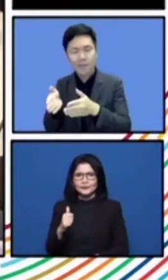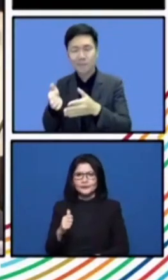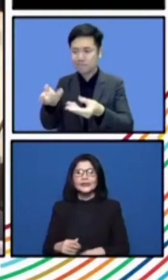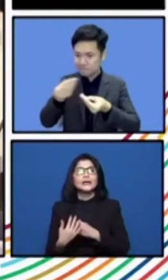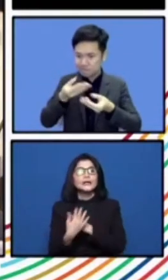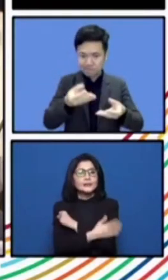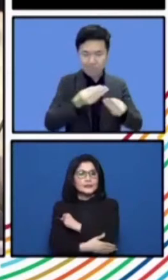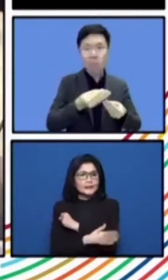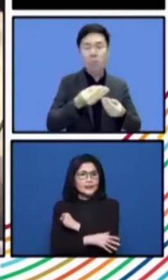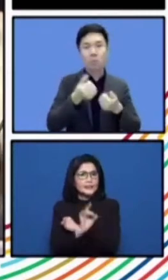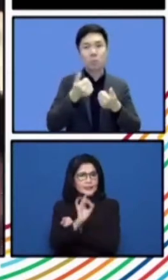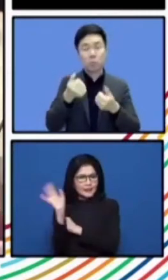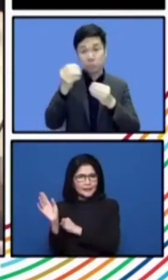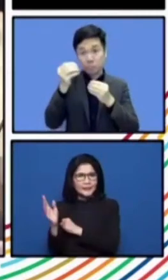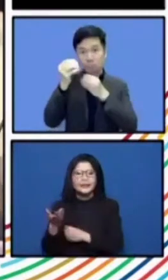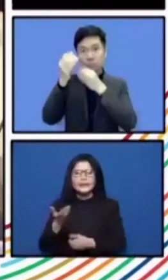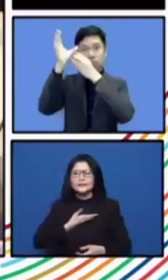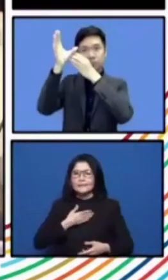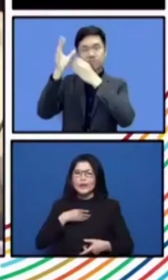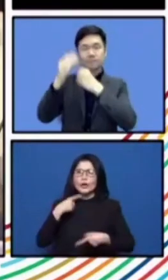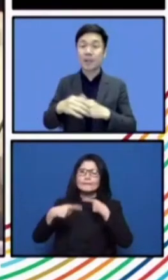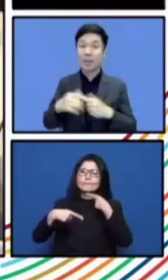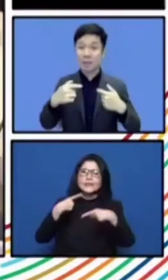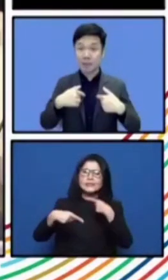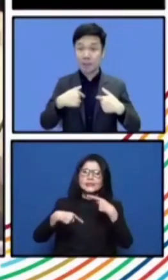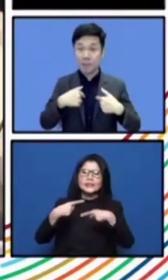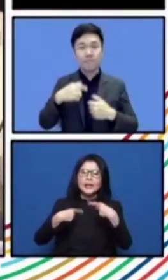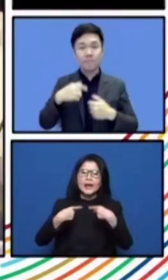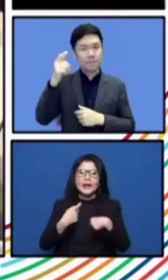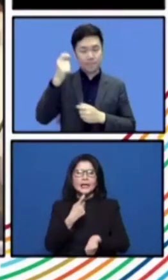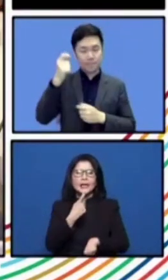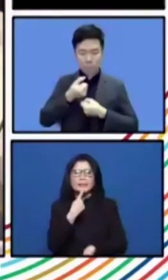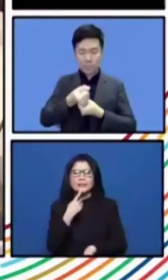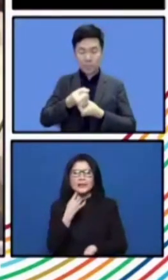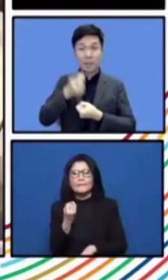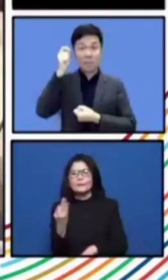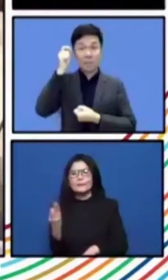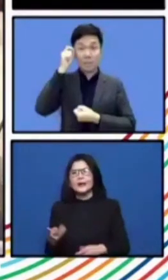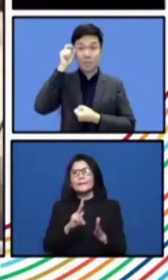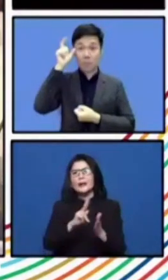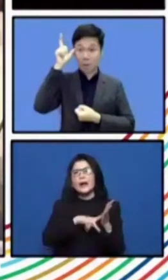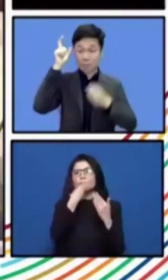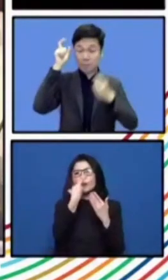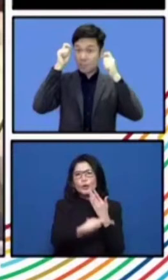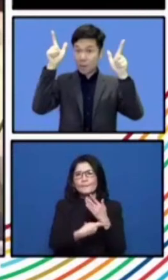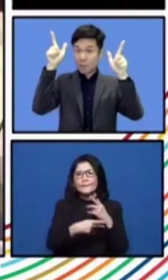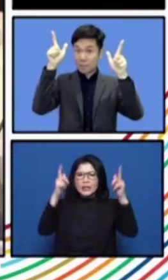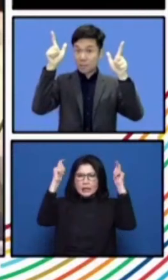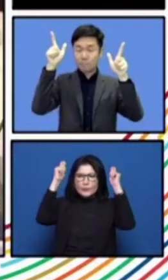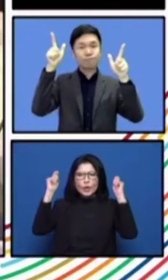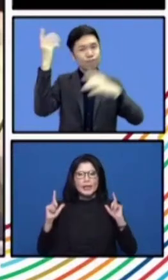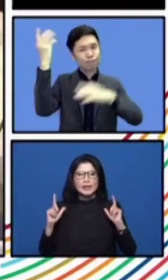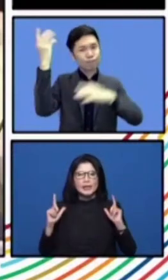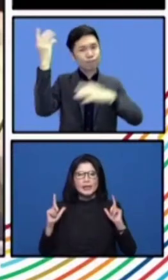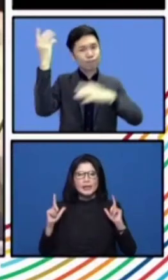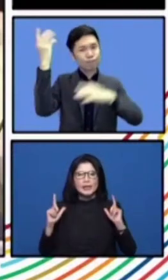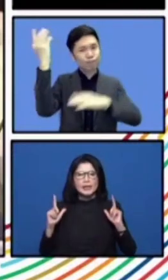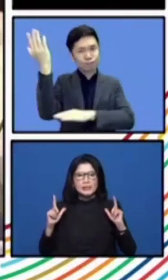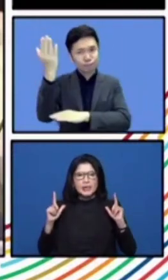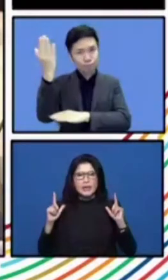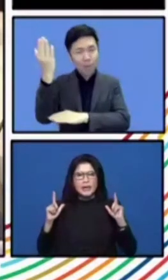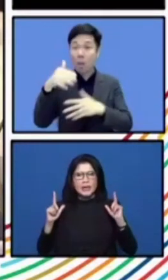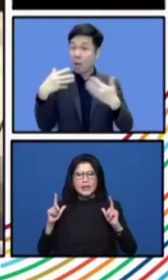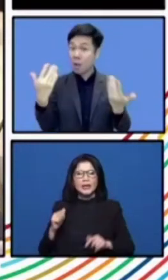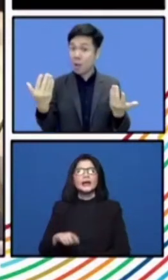Timon Lester's a couple of program that on Innovative partnership and the